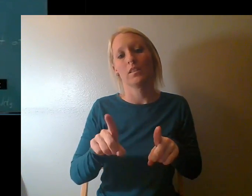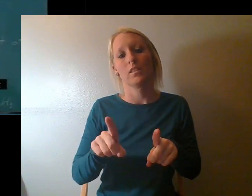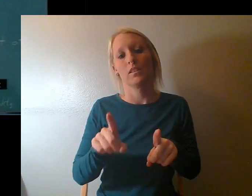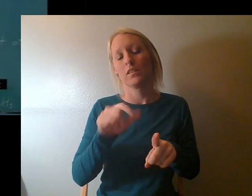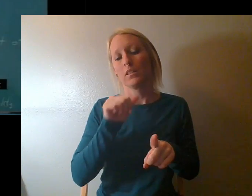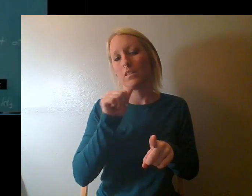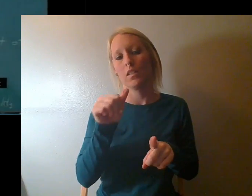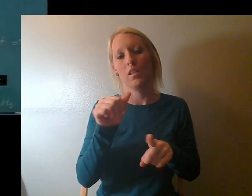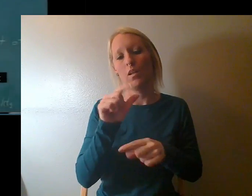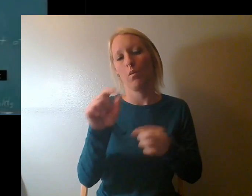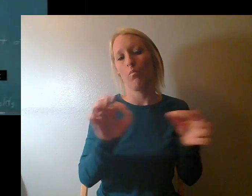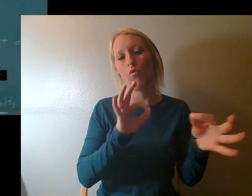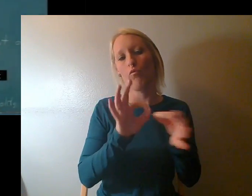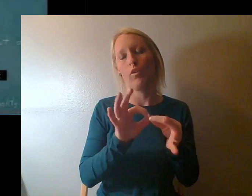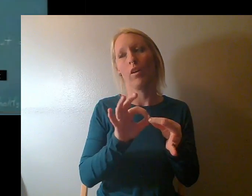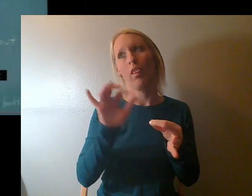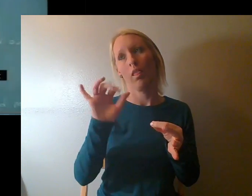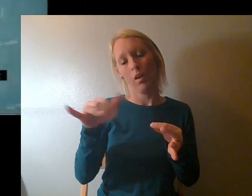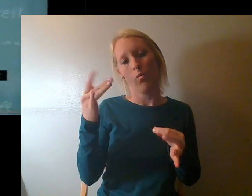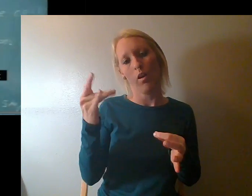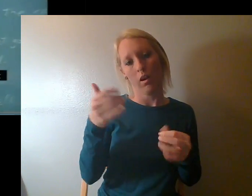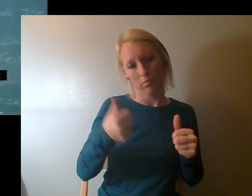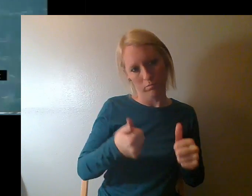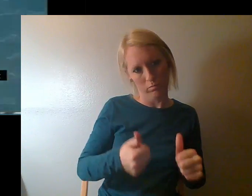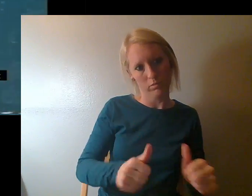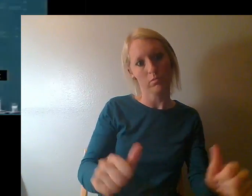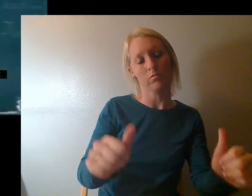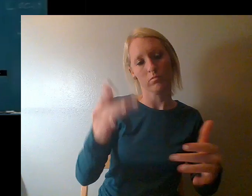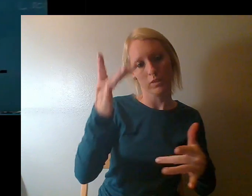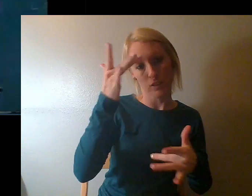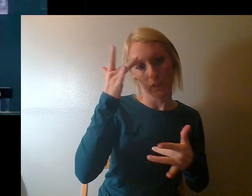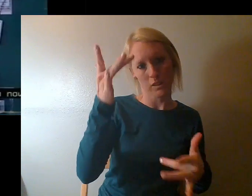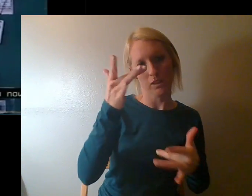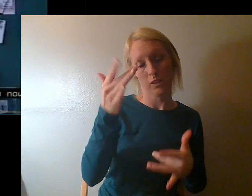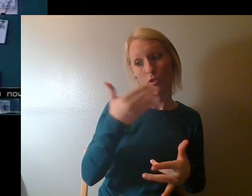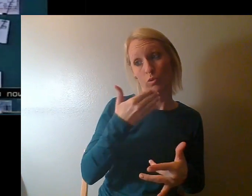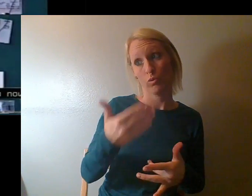sick. All right, it's a good question. All right.